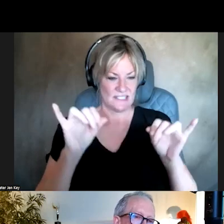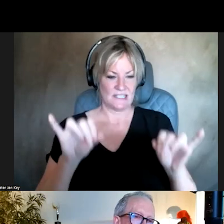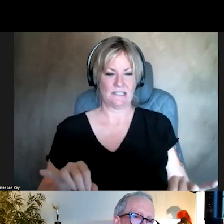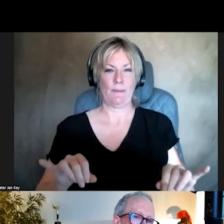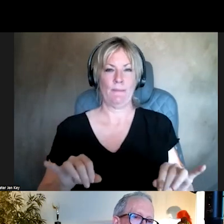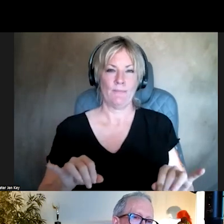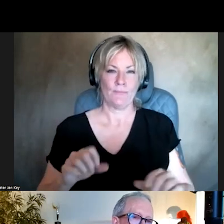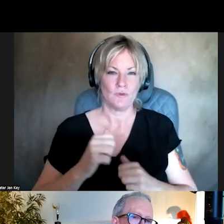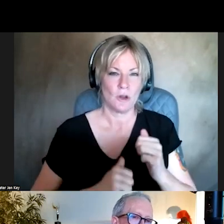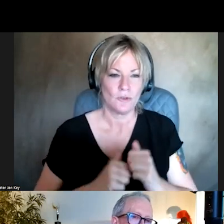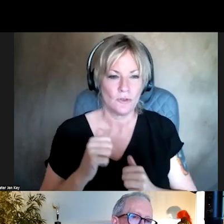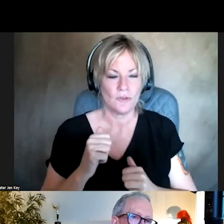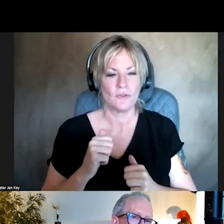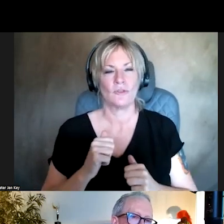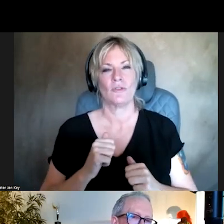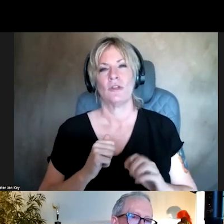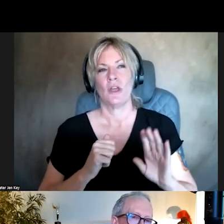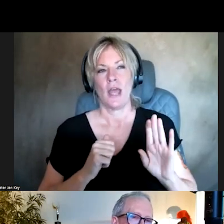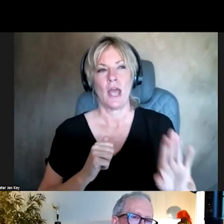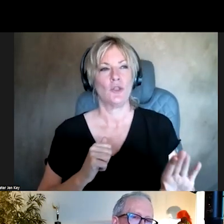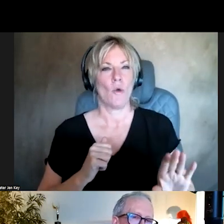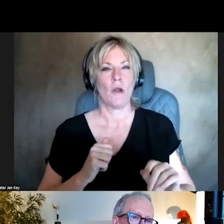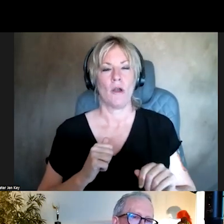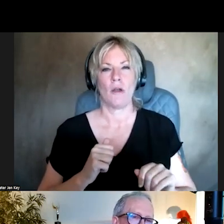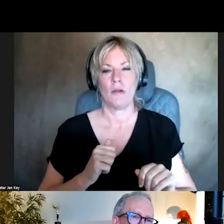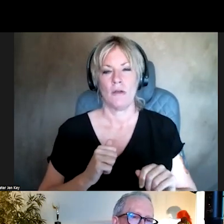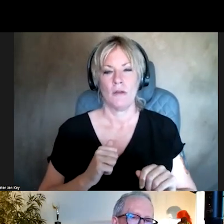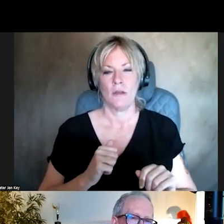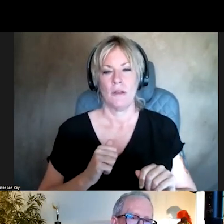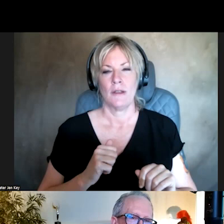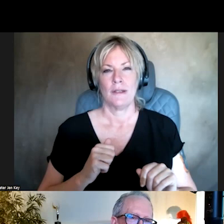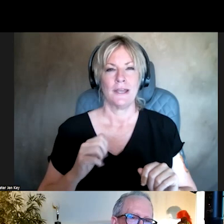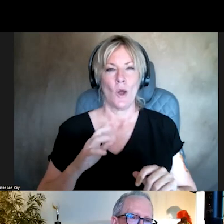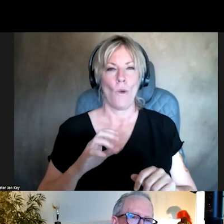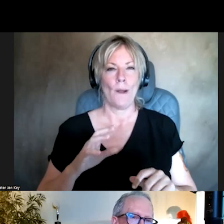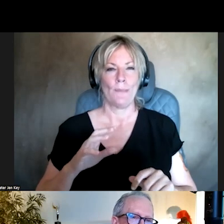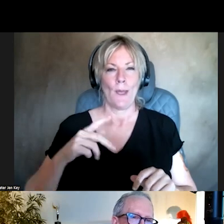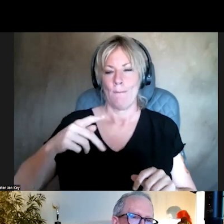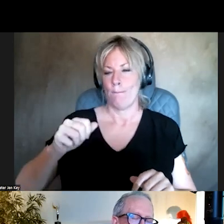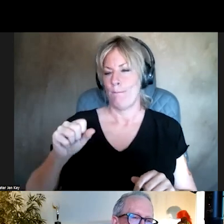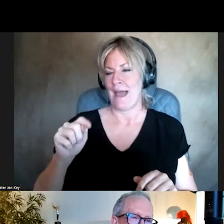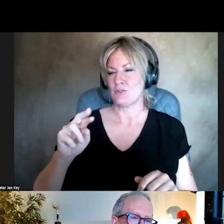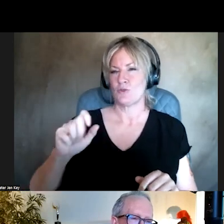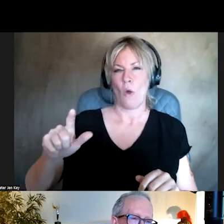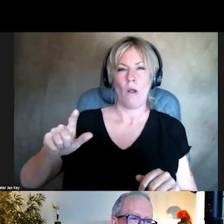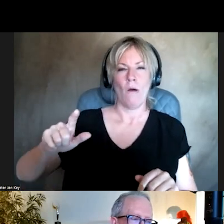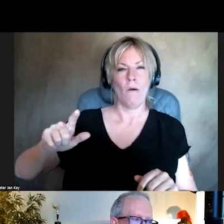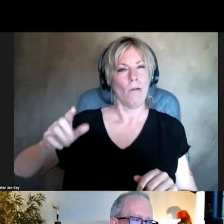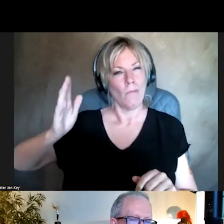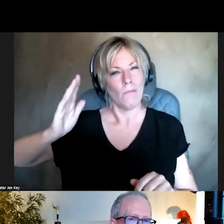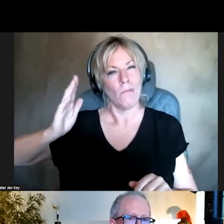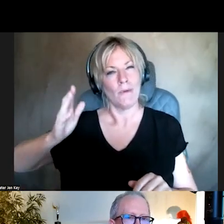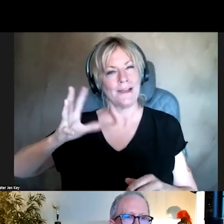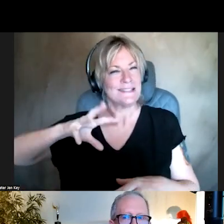and your pastoral sort of DNA to this is just so much